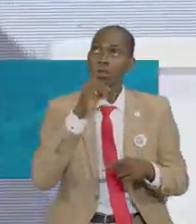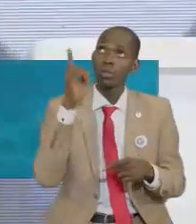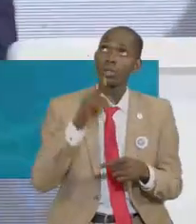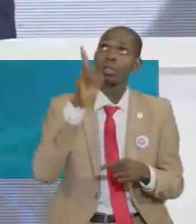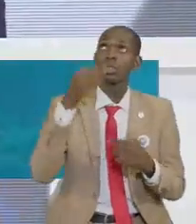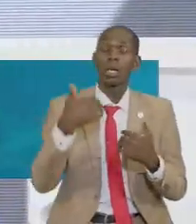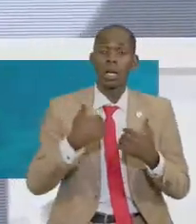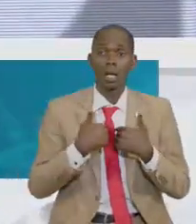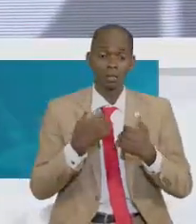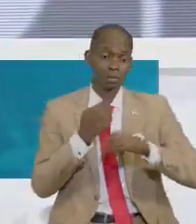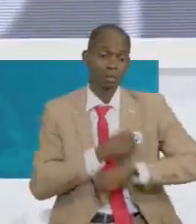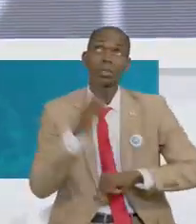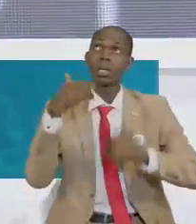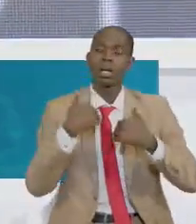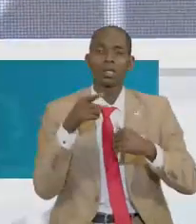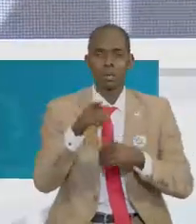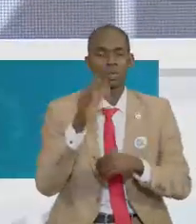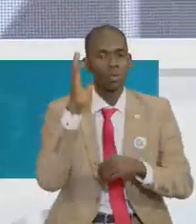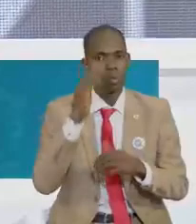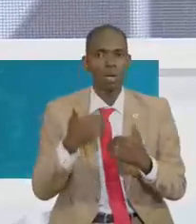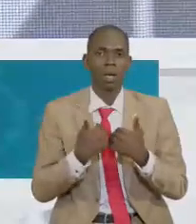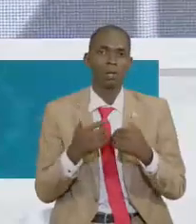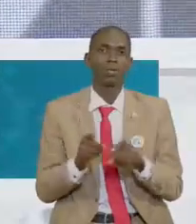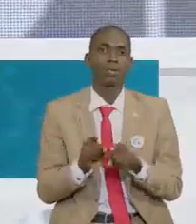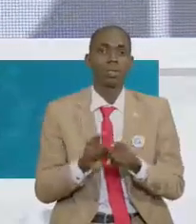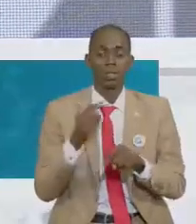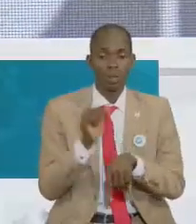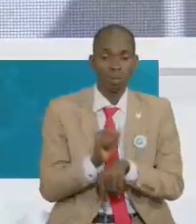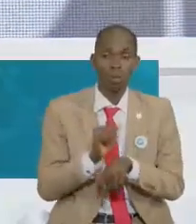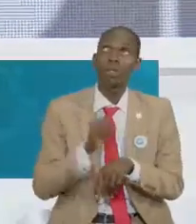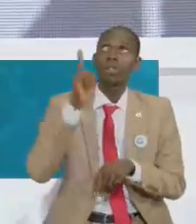have. The work he did, we will do.